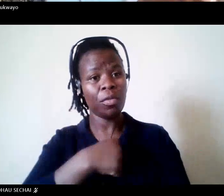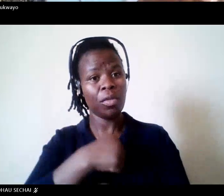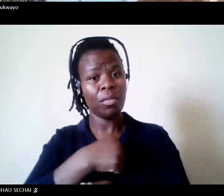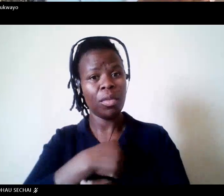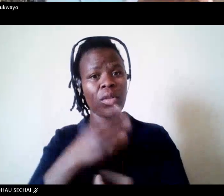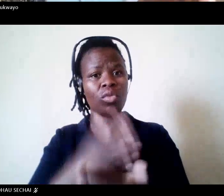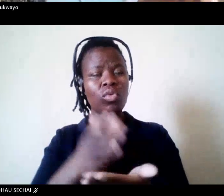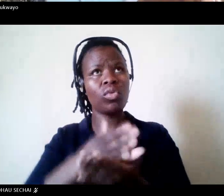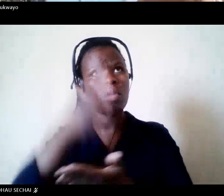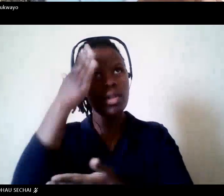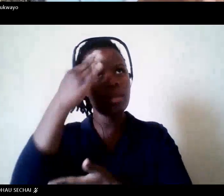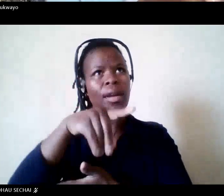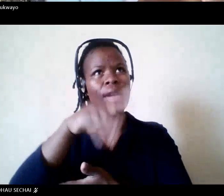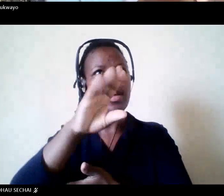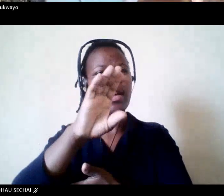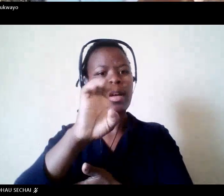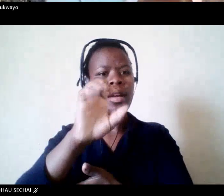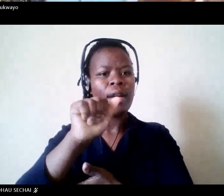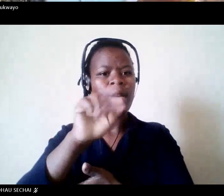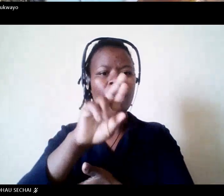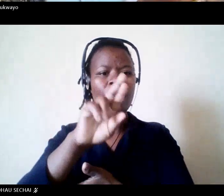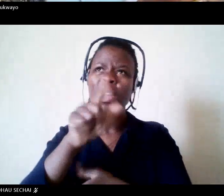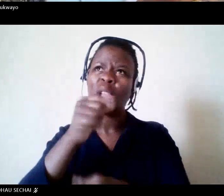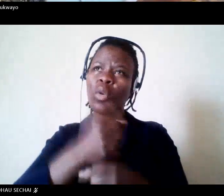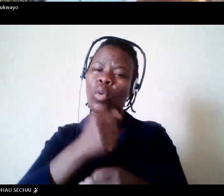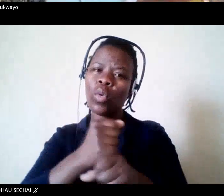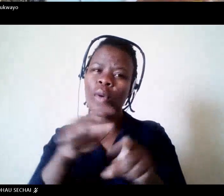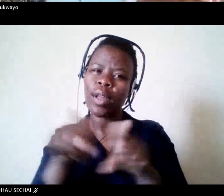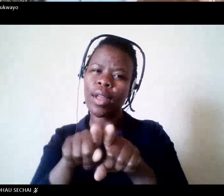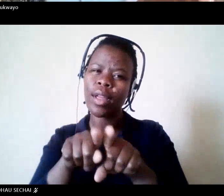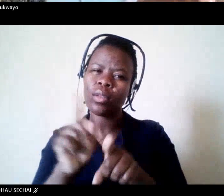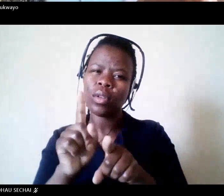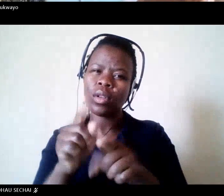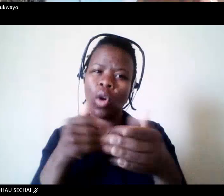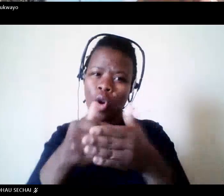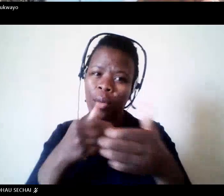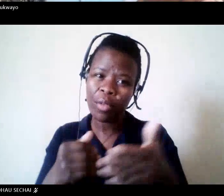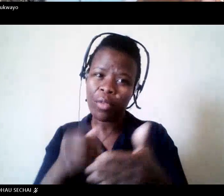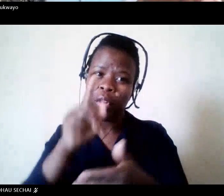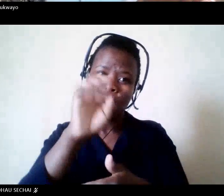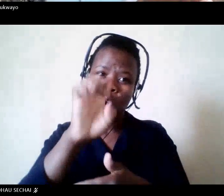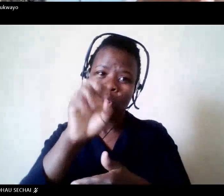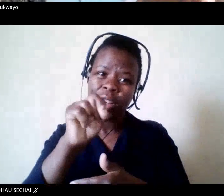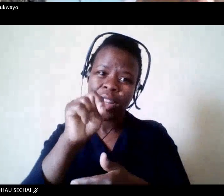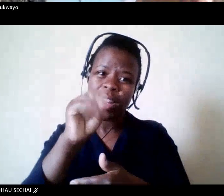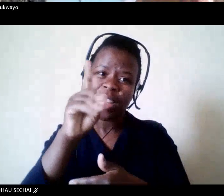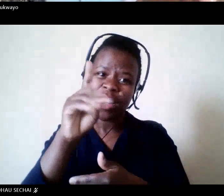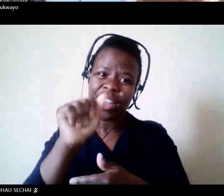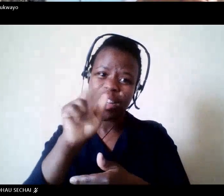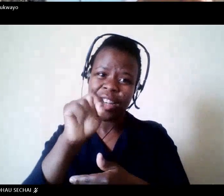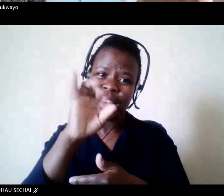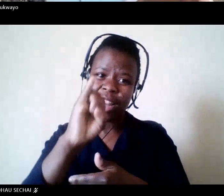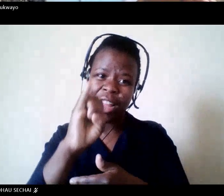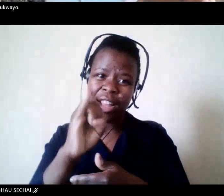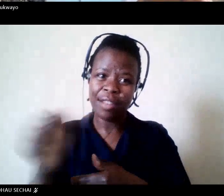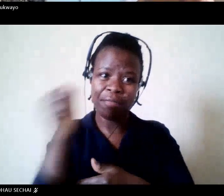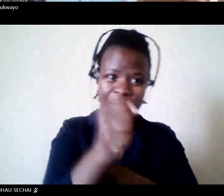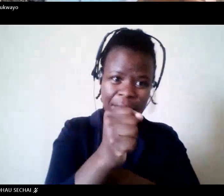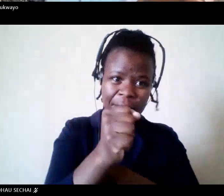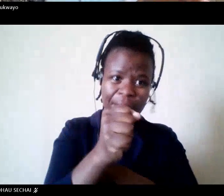as Pearl worked as, so before Tendani took over, Pearl was our tutor. She tutored the PG